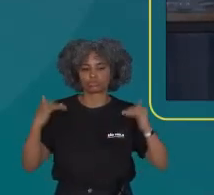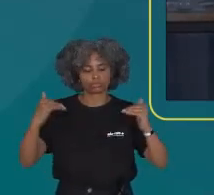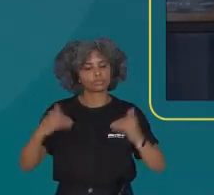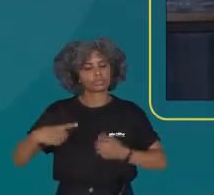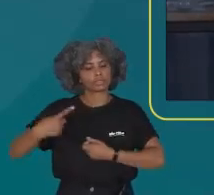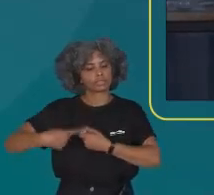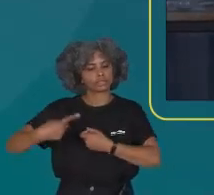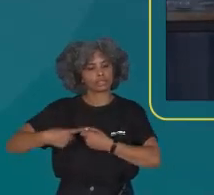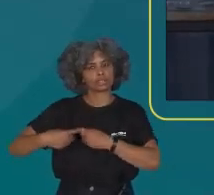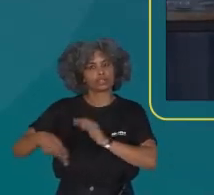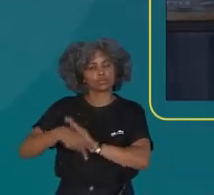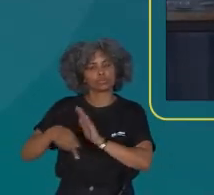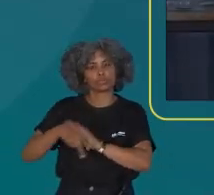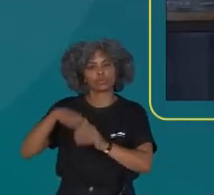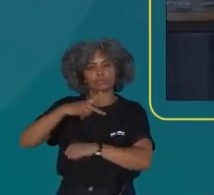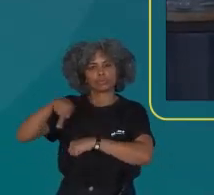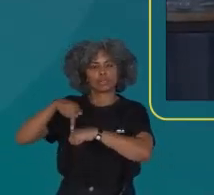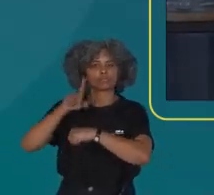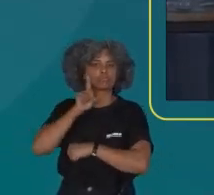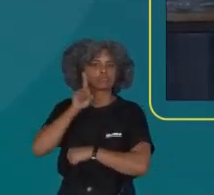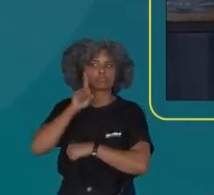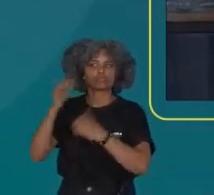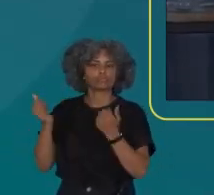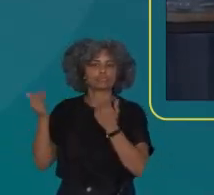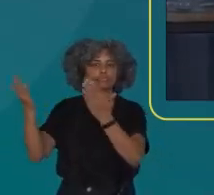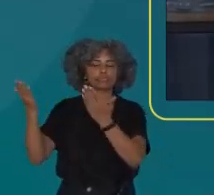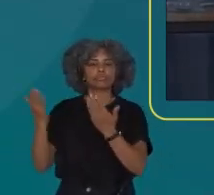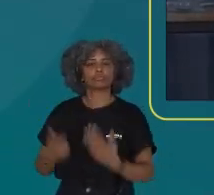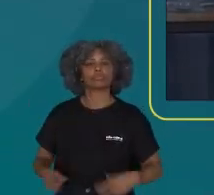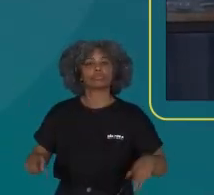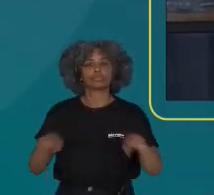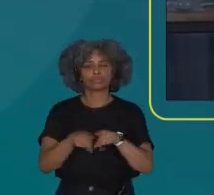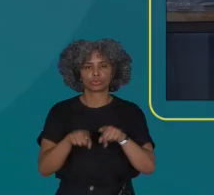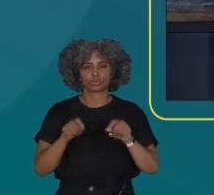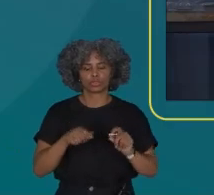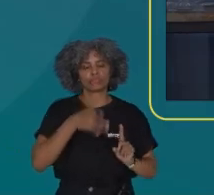to speak to the following.